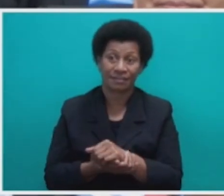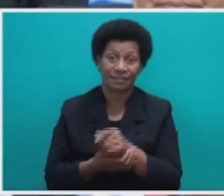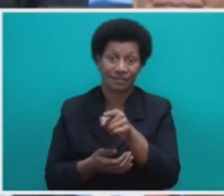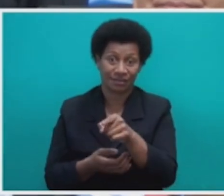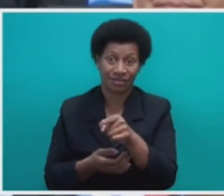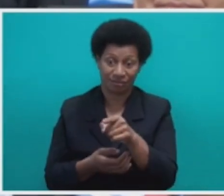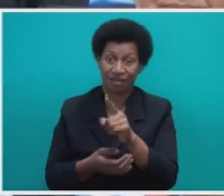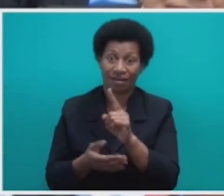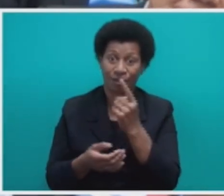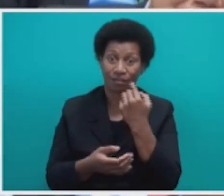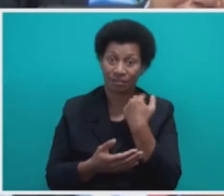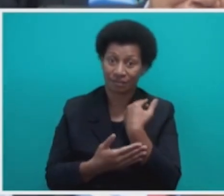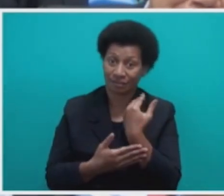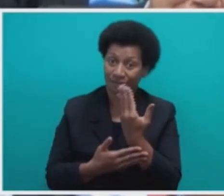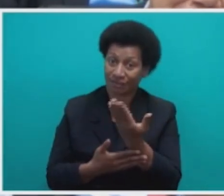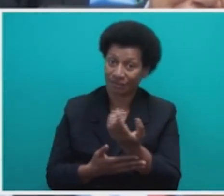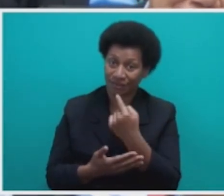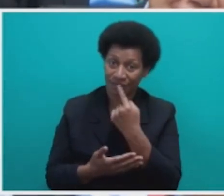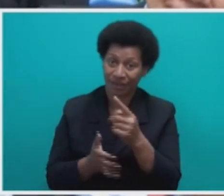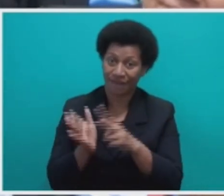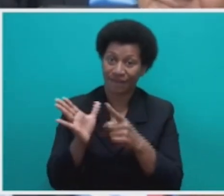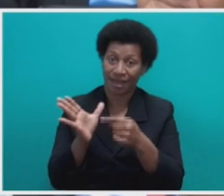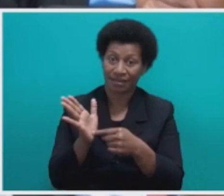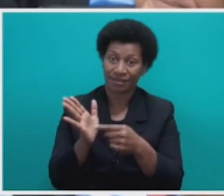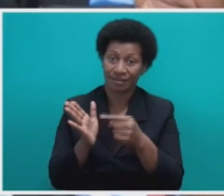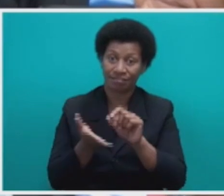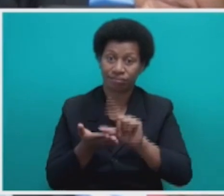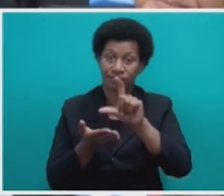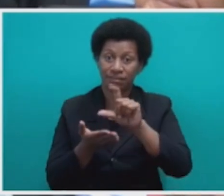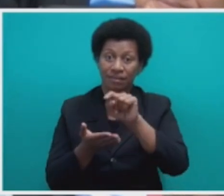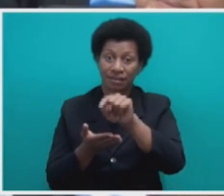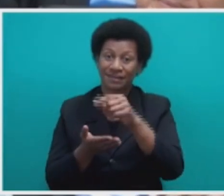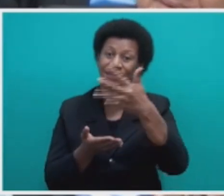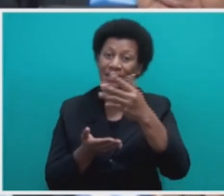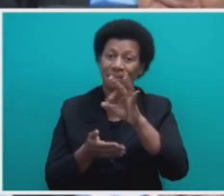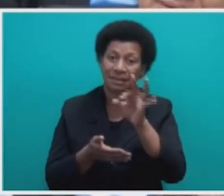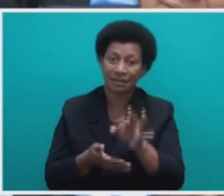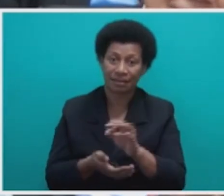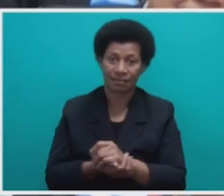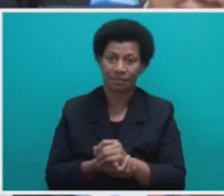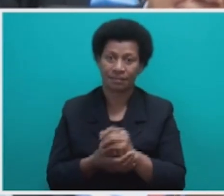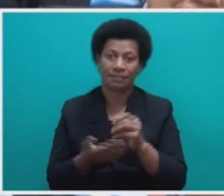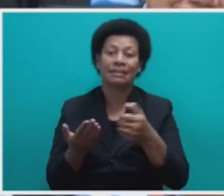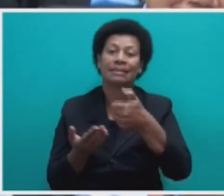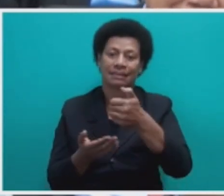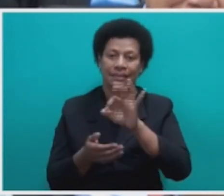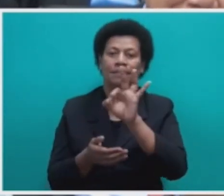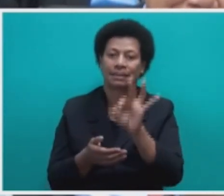she's caught now. She said VAT increased by 15%. VAT only increased by